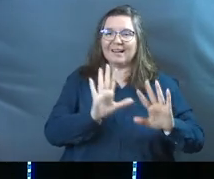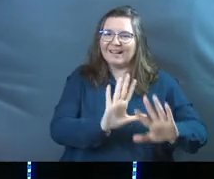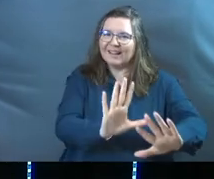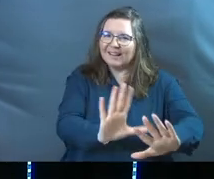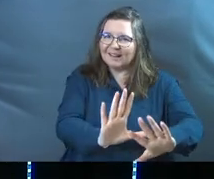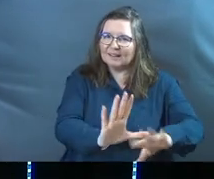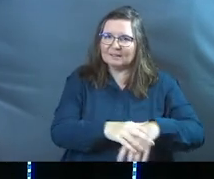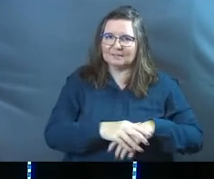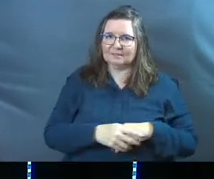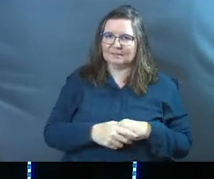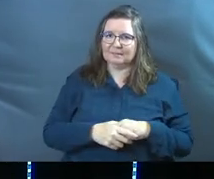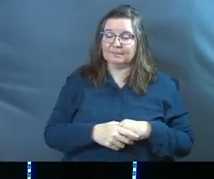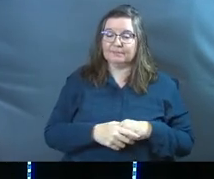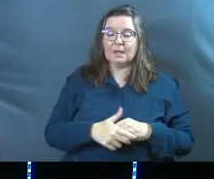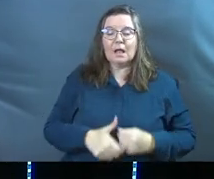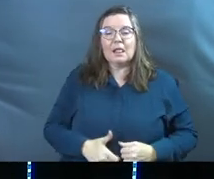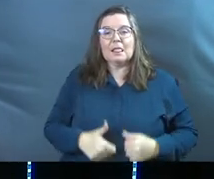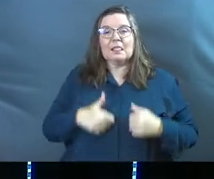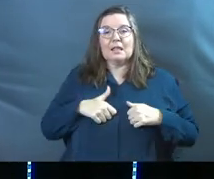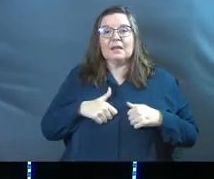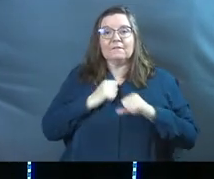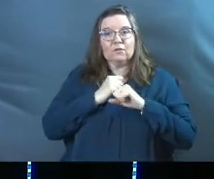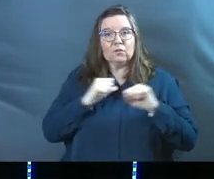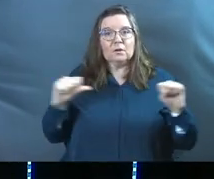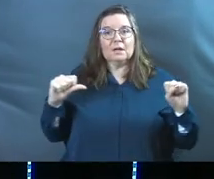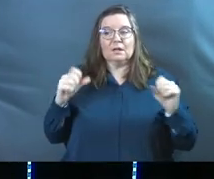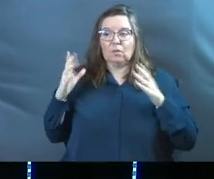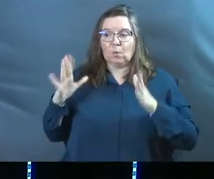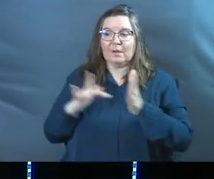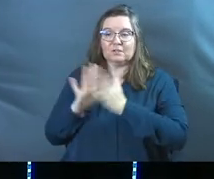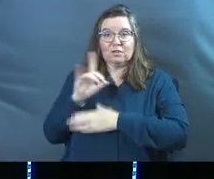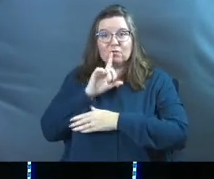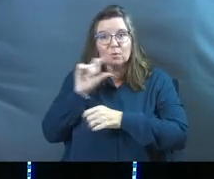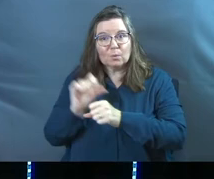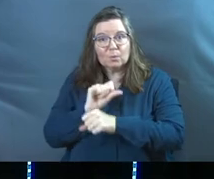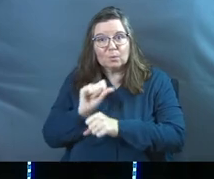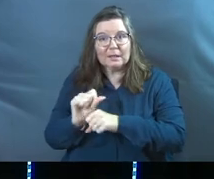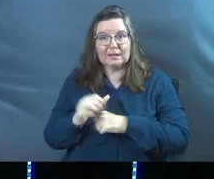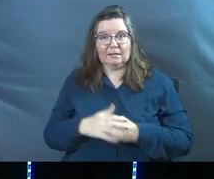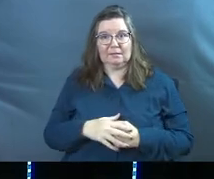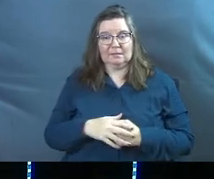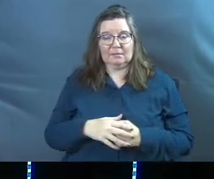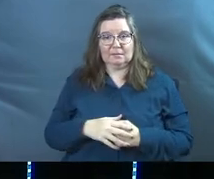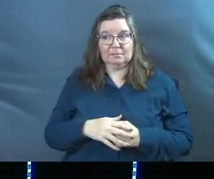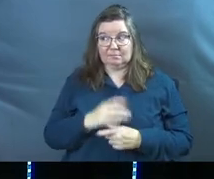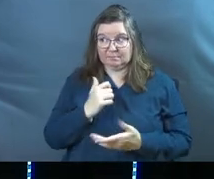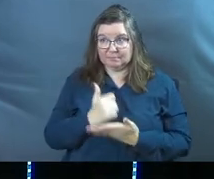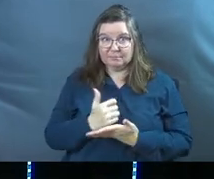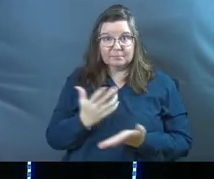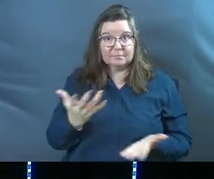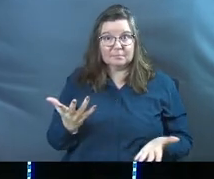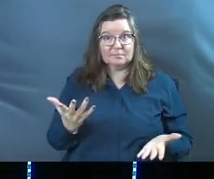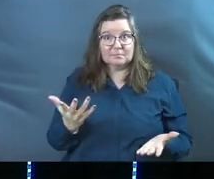no, no. Like, live the way of Jesus for real. This is where the rubber hits the road. Amen?